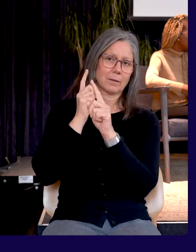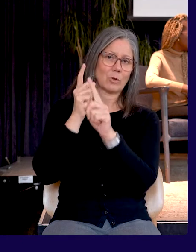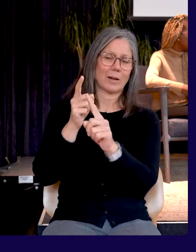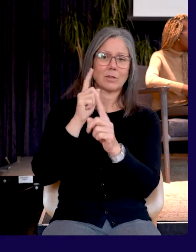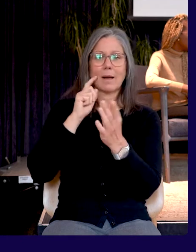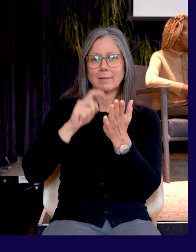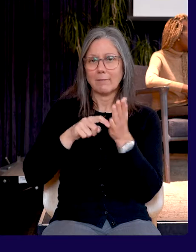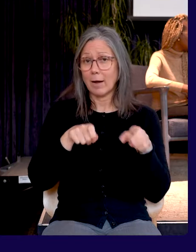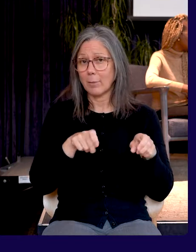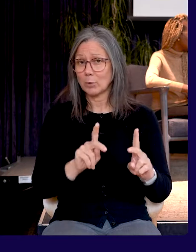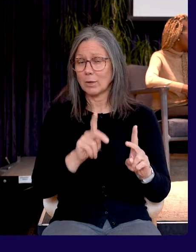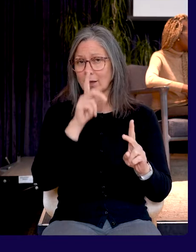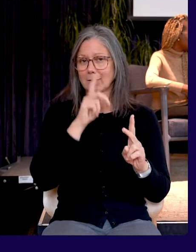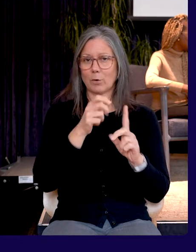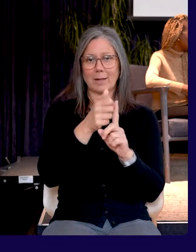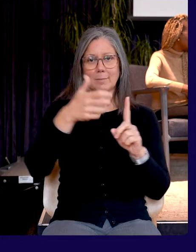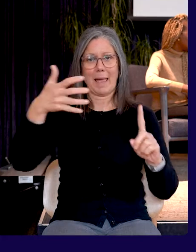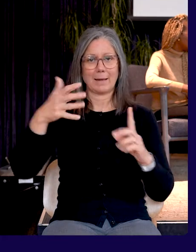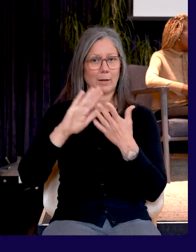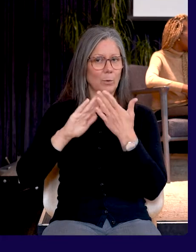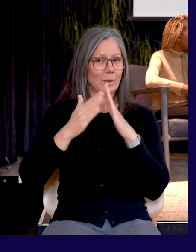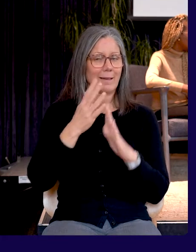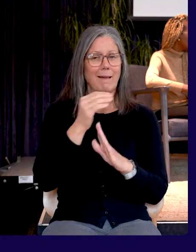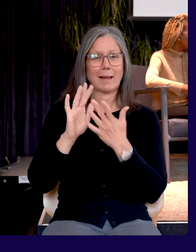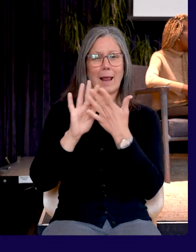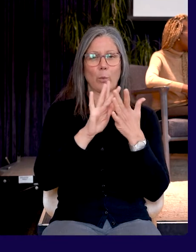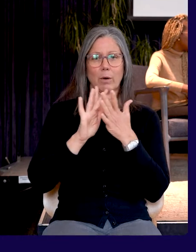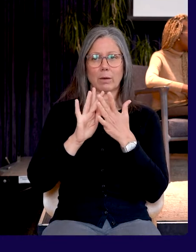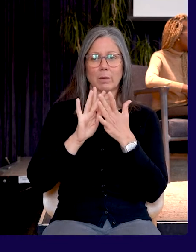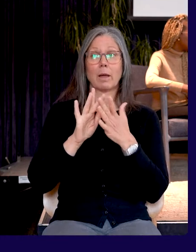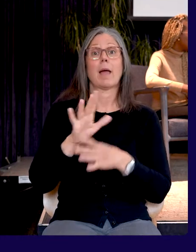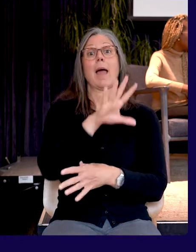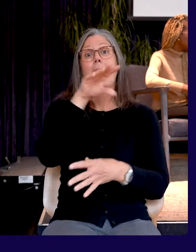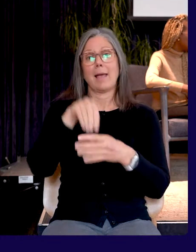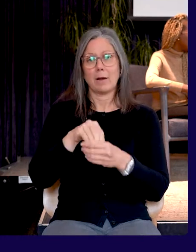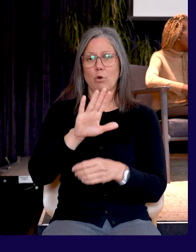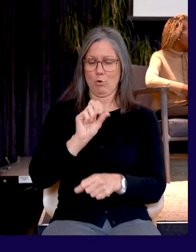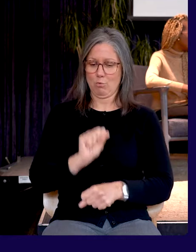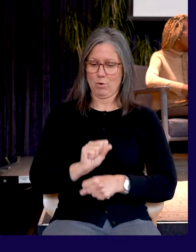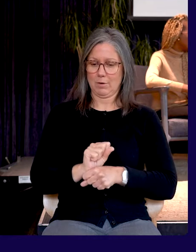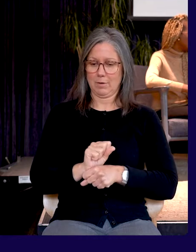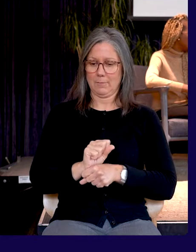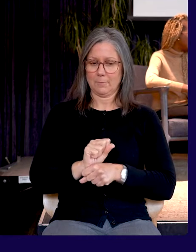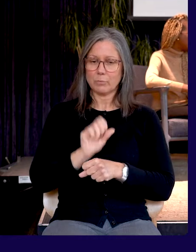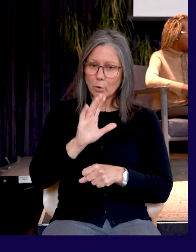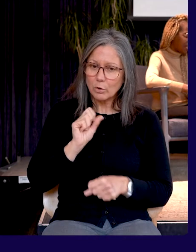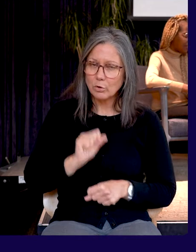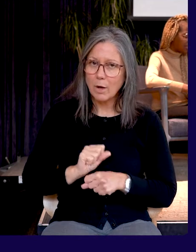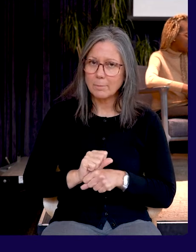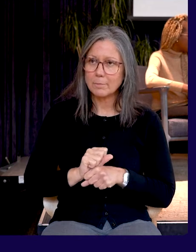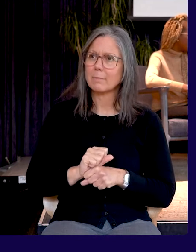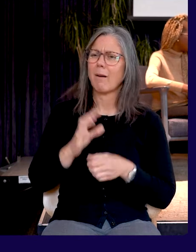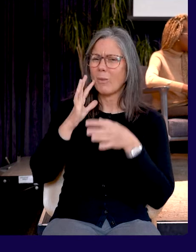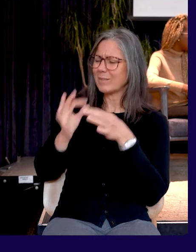identifying opportunities for her to expand her community and her network as a part of the work Yeah. of the job in order because for that is her to